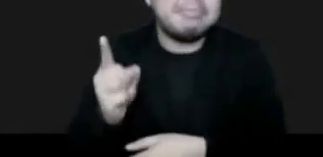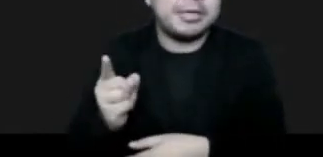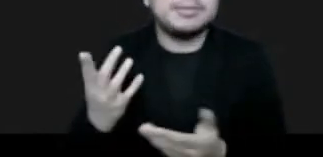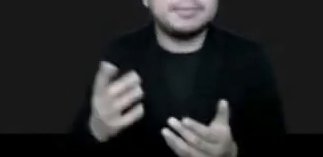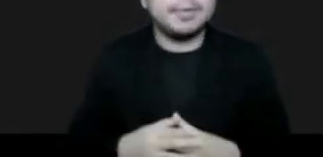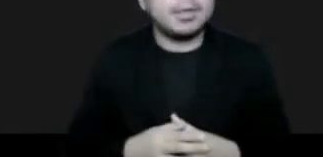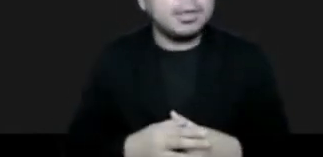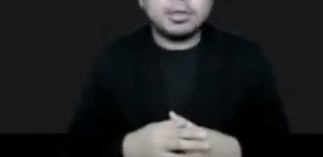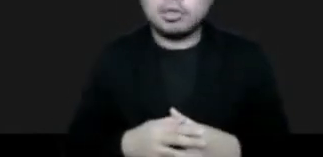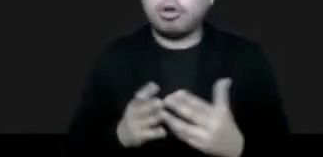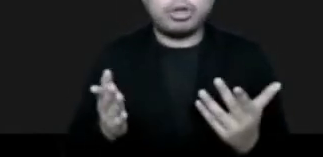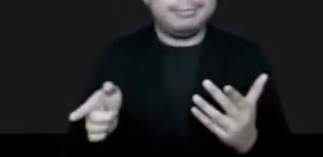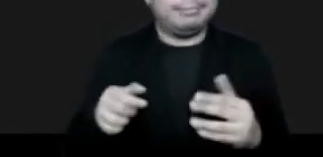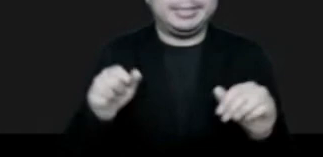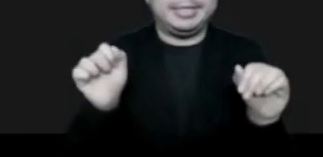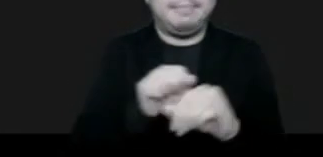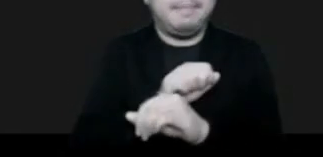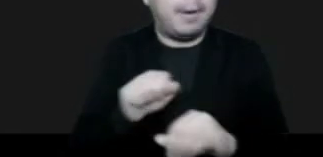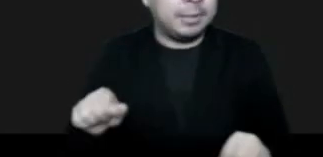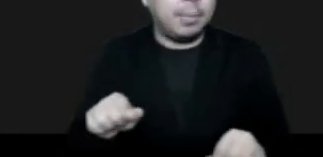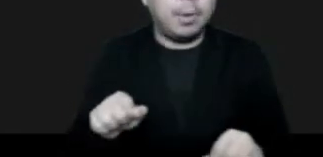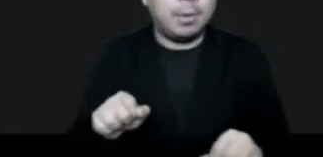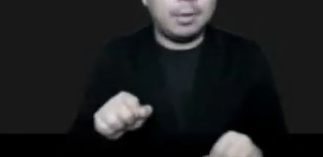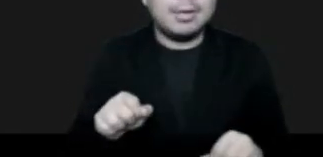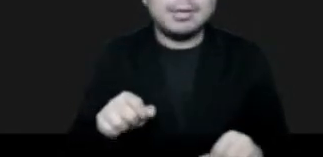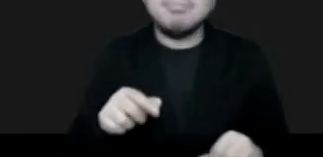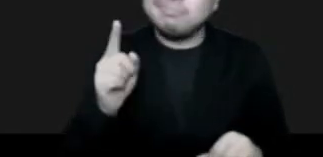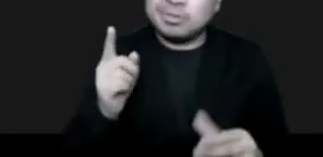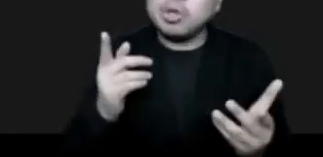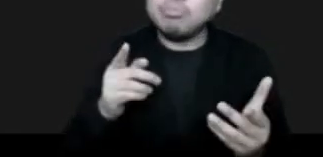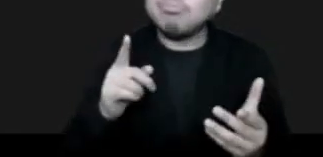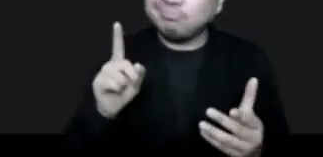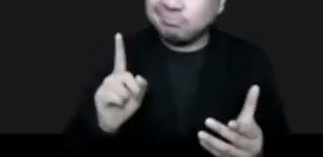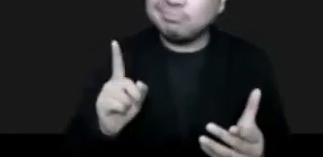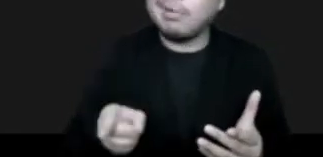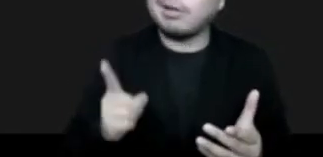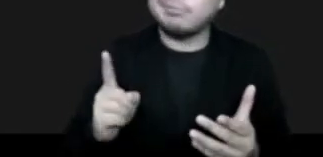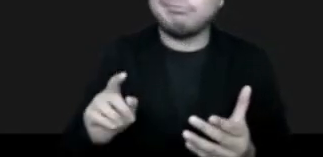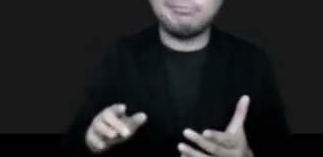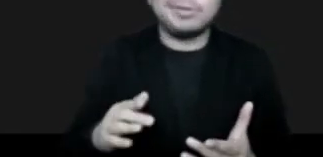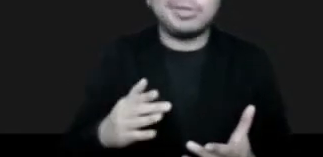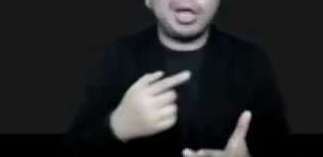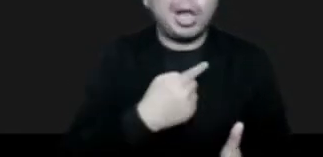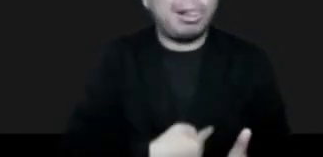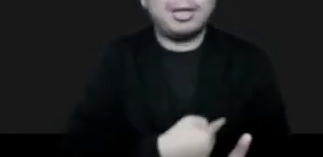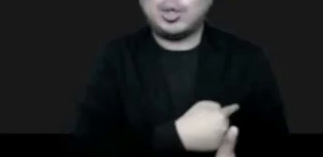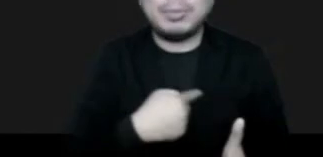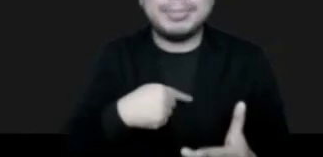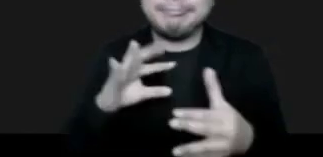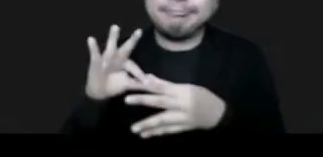possible without collective commitment to do more on the capacity strengthening of all the